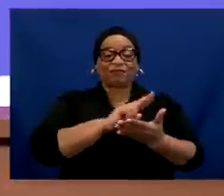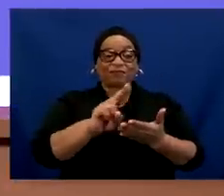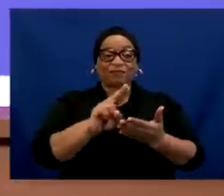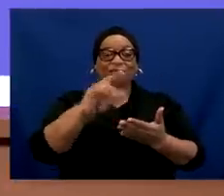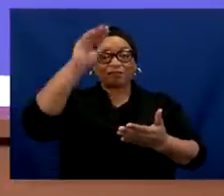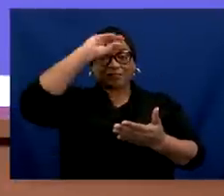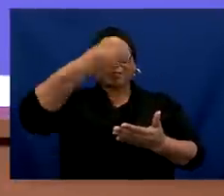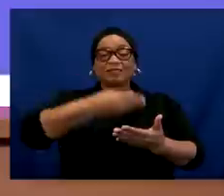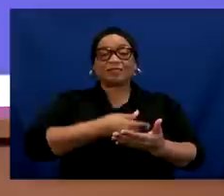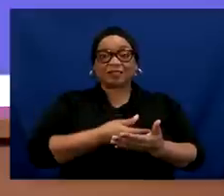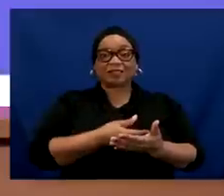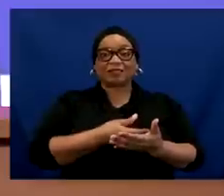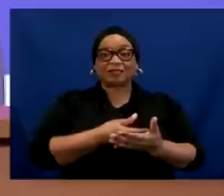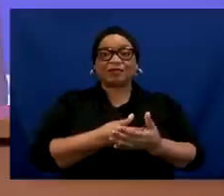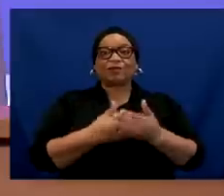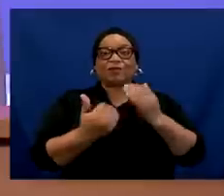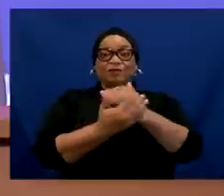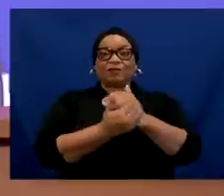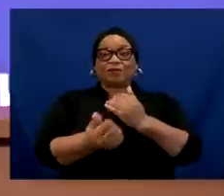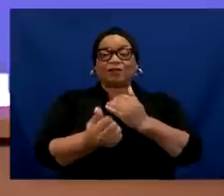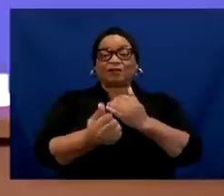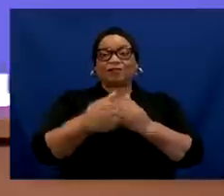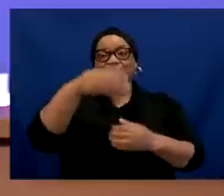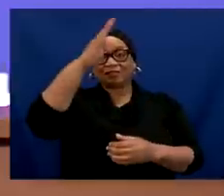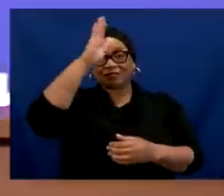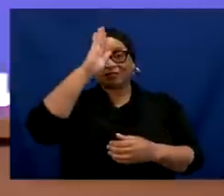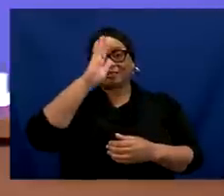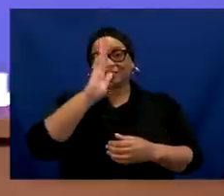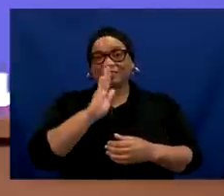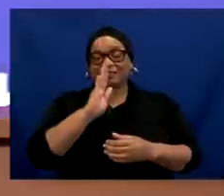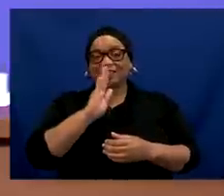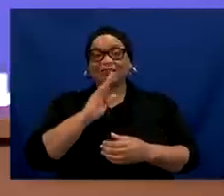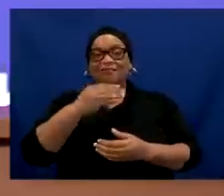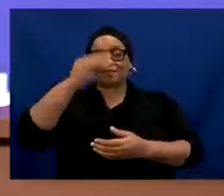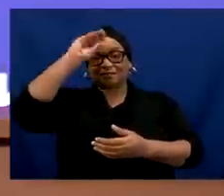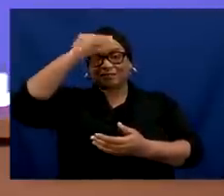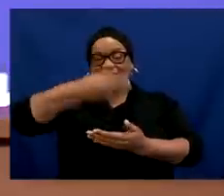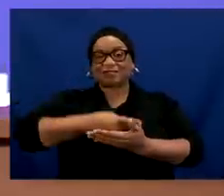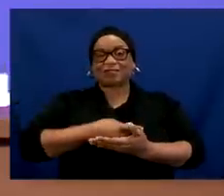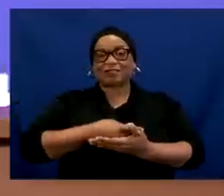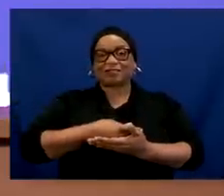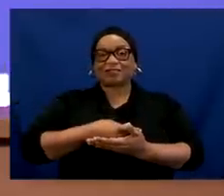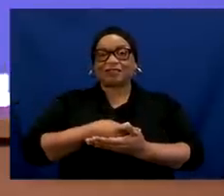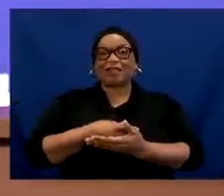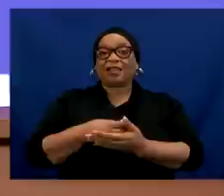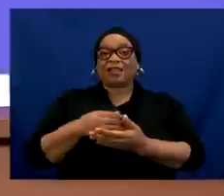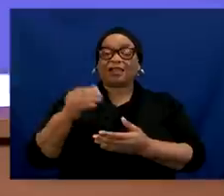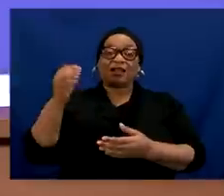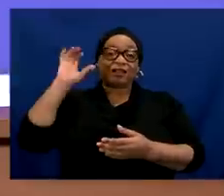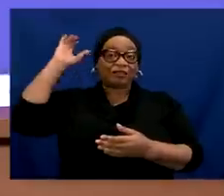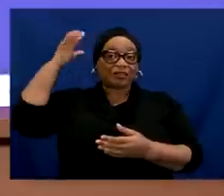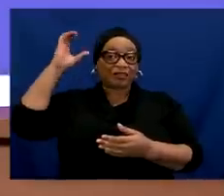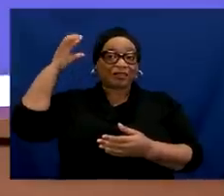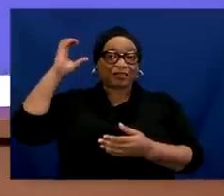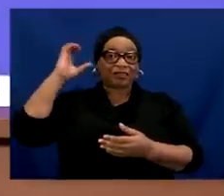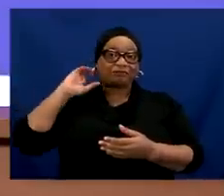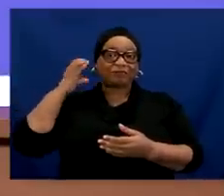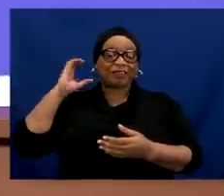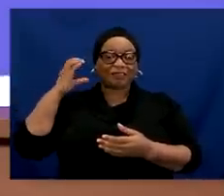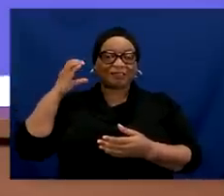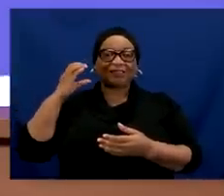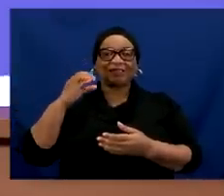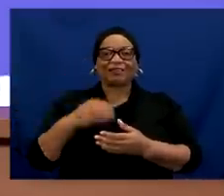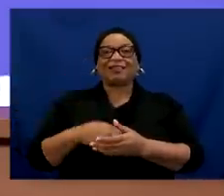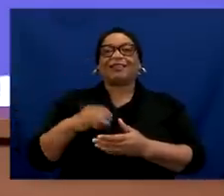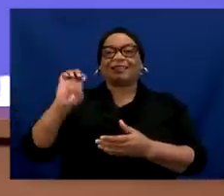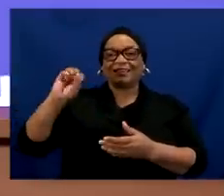thee shall be called the Son of God. And behold, thy cousin Elizabeth, she hath also conceived